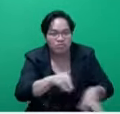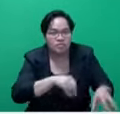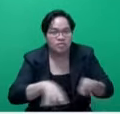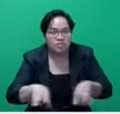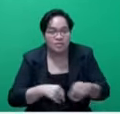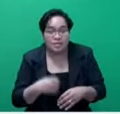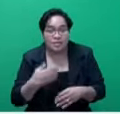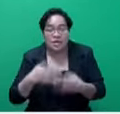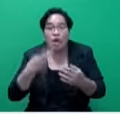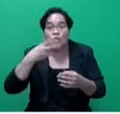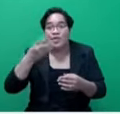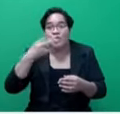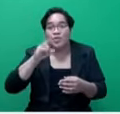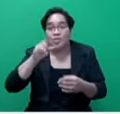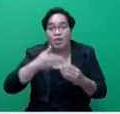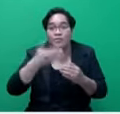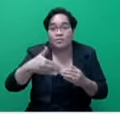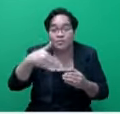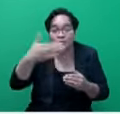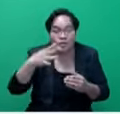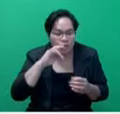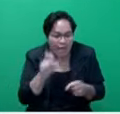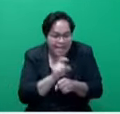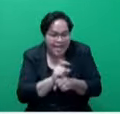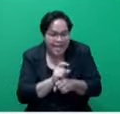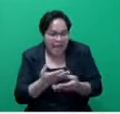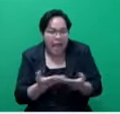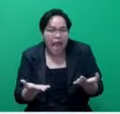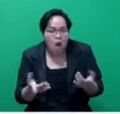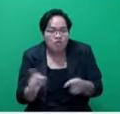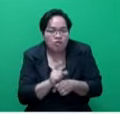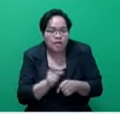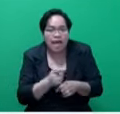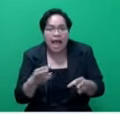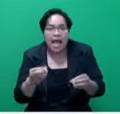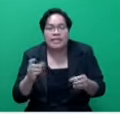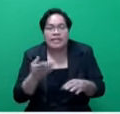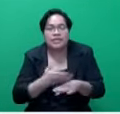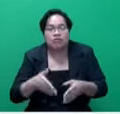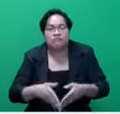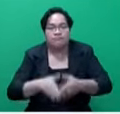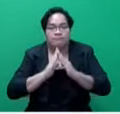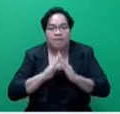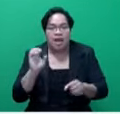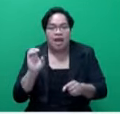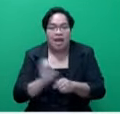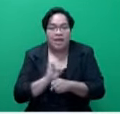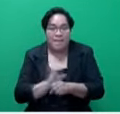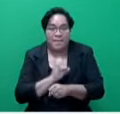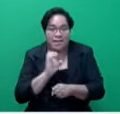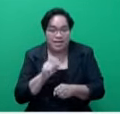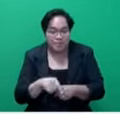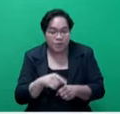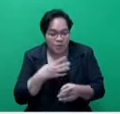Council will explore the possibility of creating the new waste management company as outlined in our 5-year and